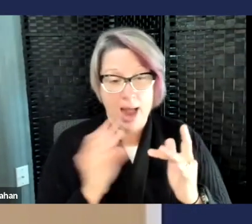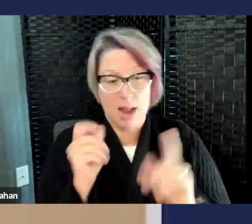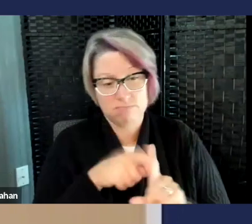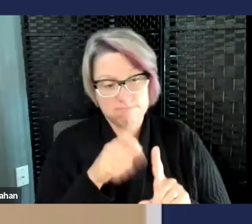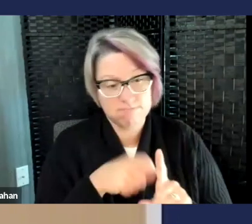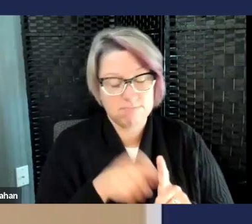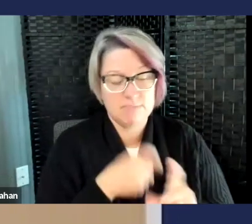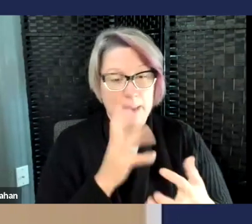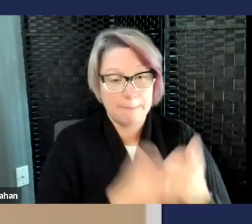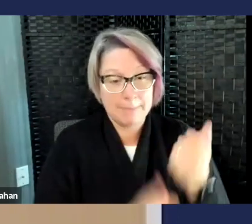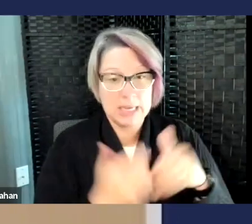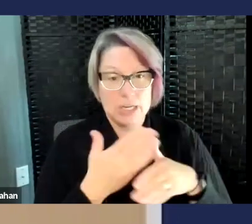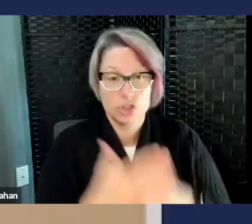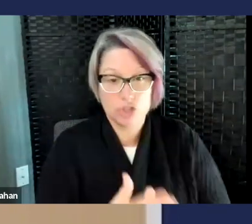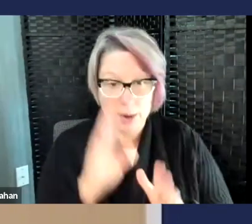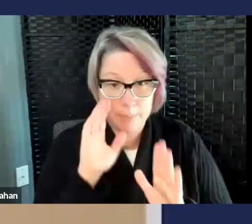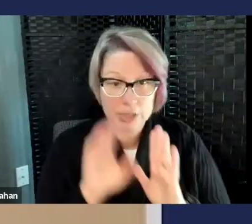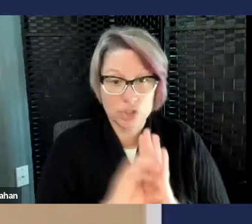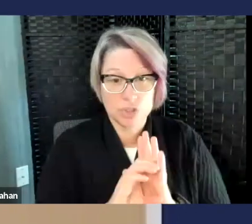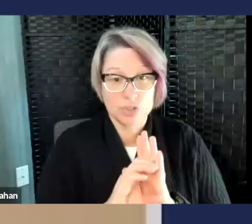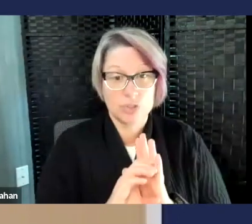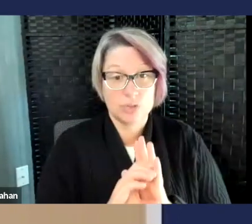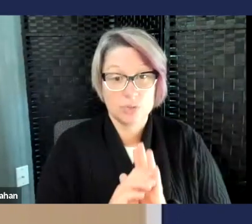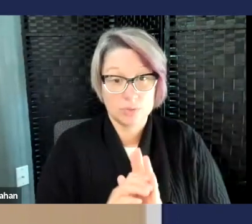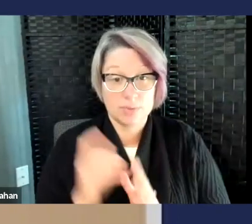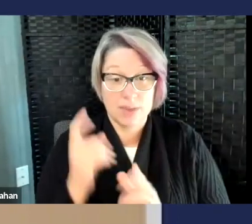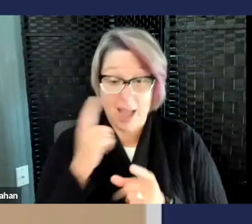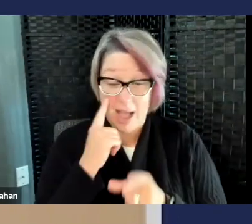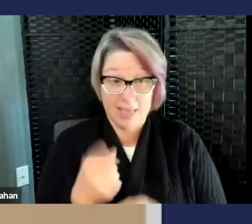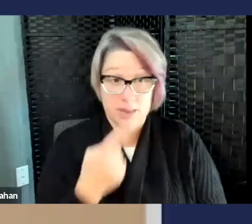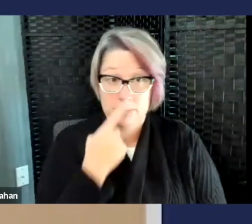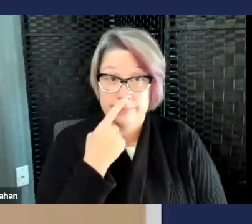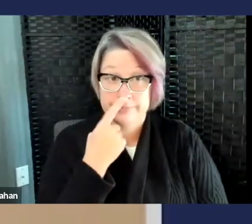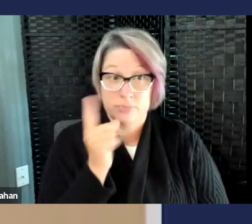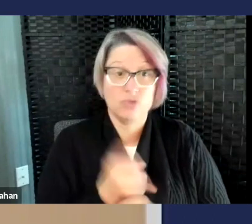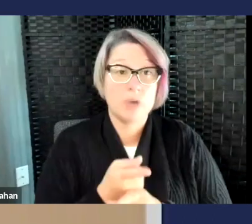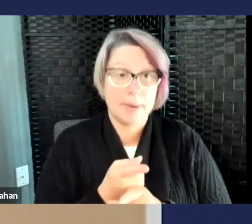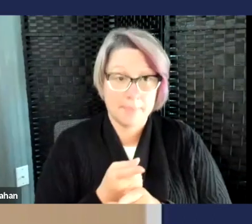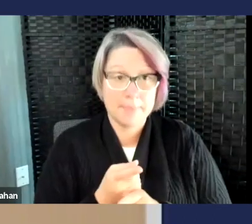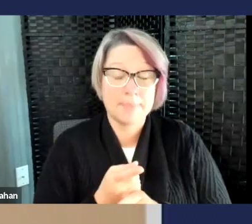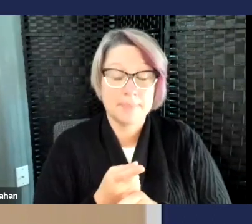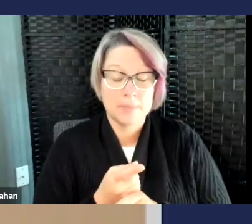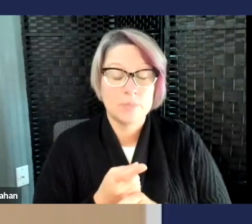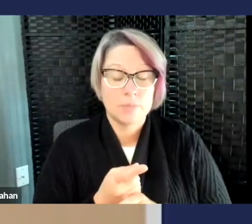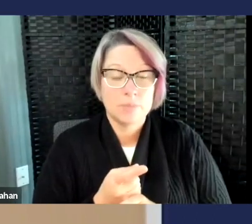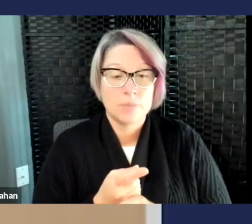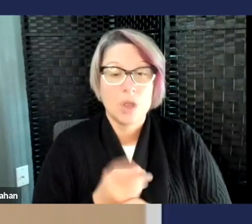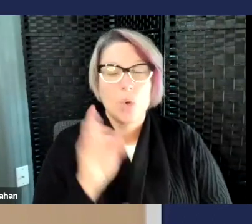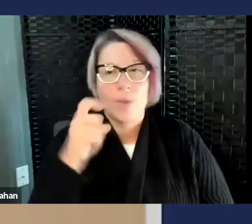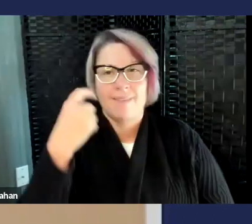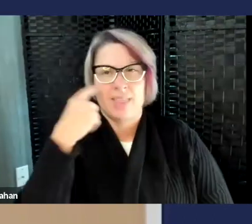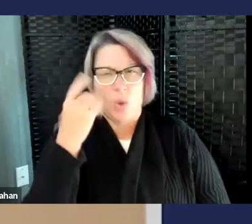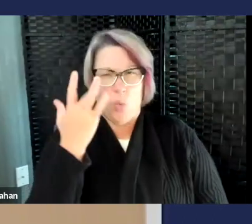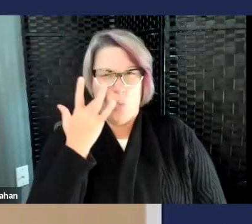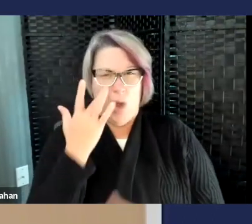embarrassing pictures. I think that is really spot on. And we got to think about, why is it easier to